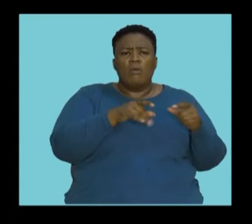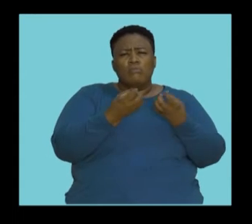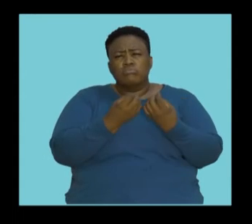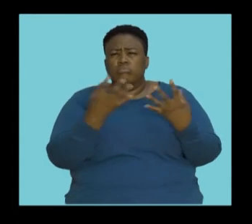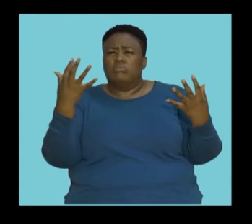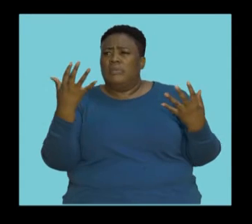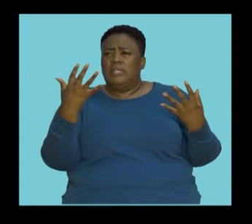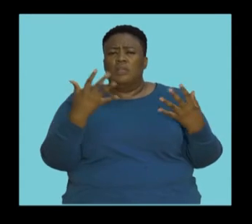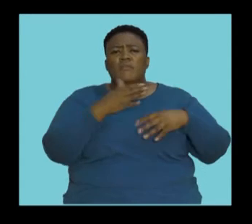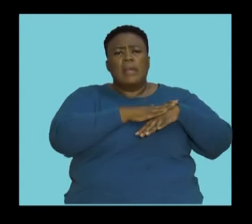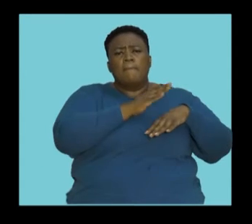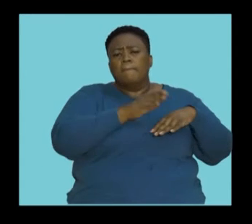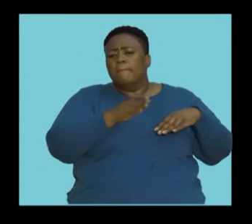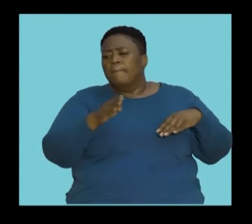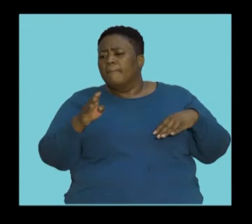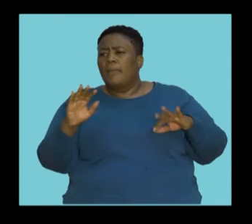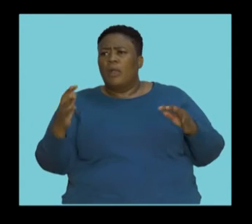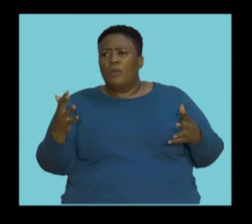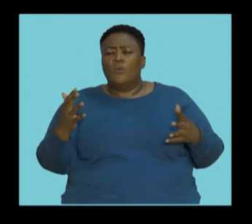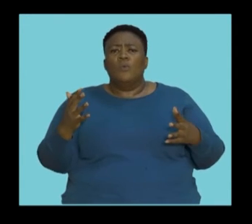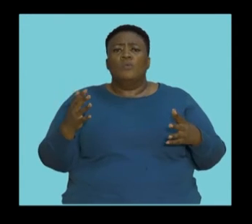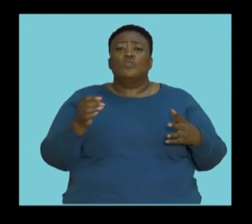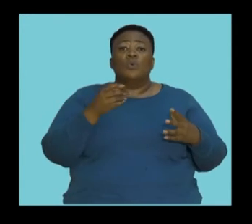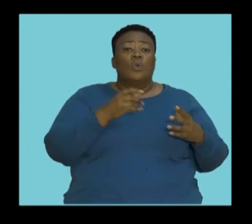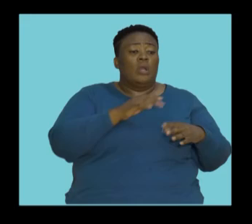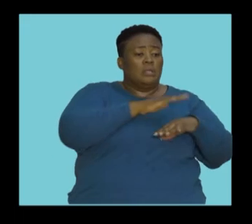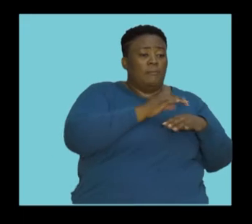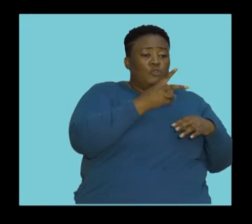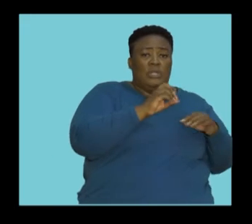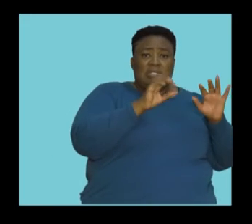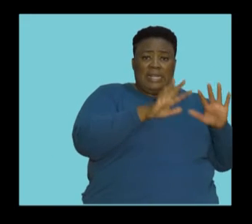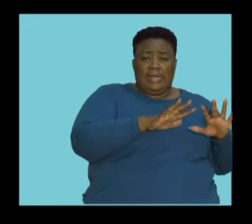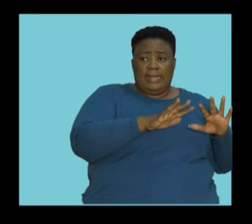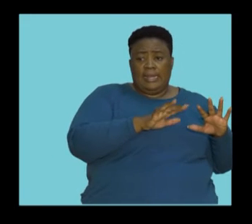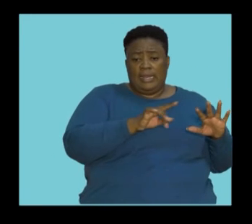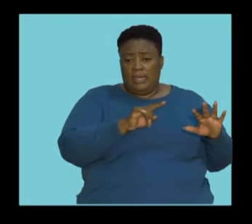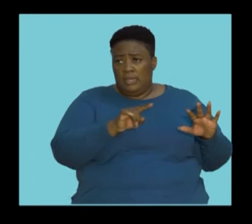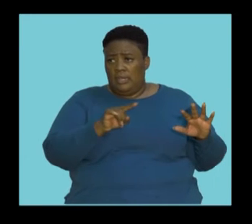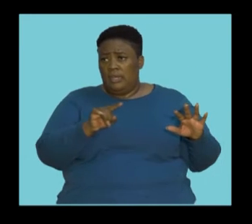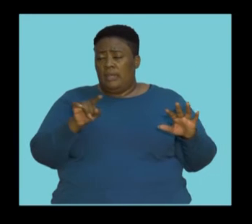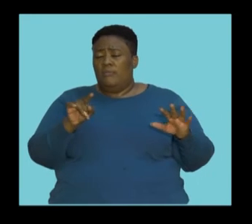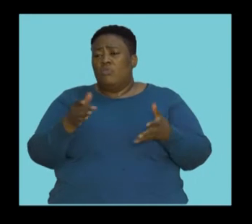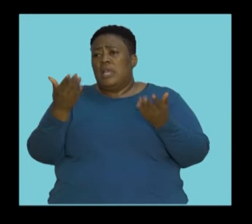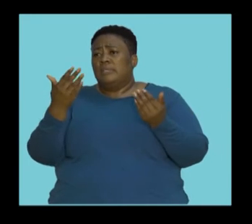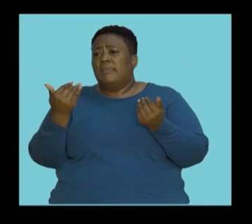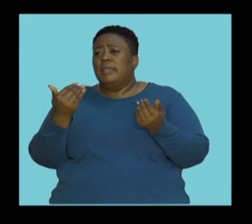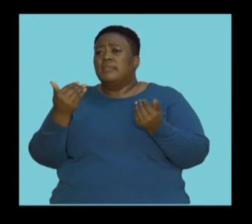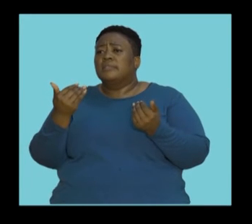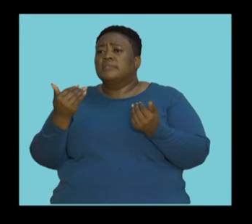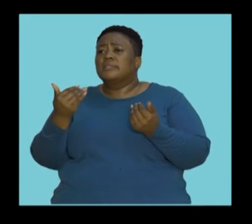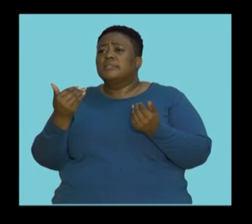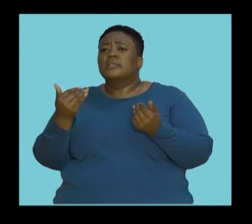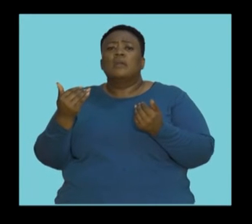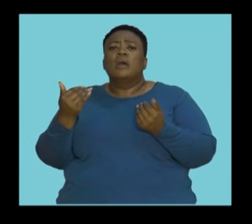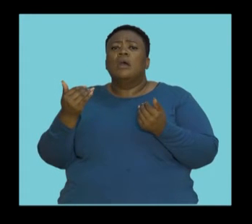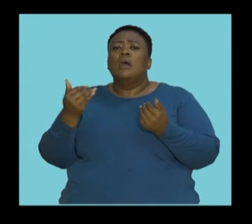we've extrapolated what the population is approximately in 2010 and what the population is expected to be